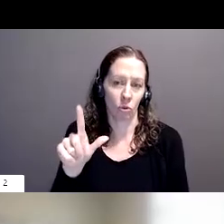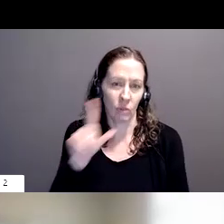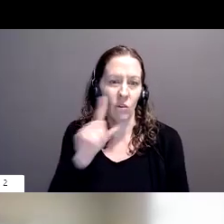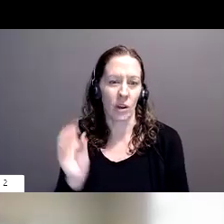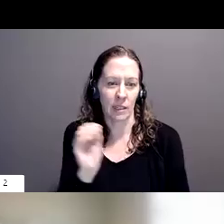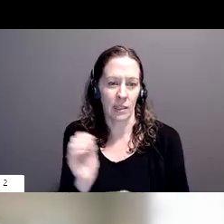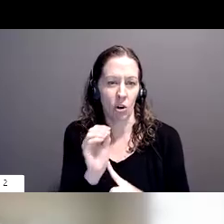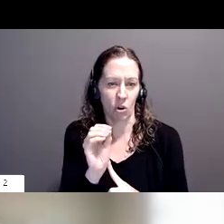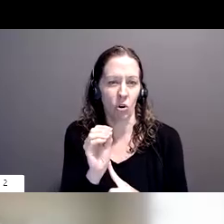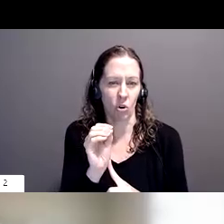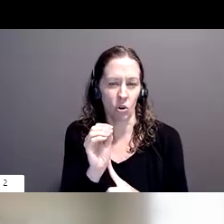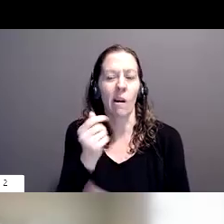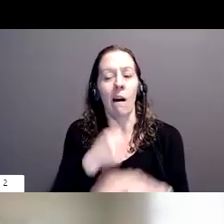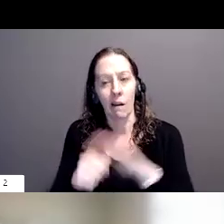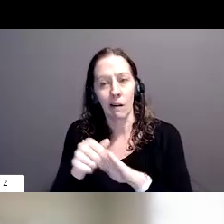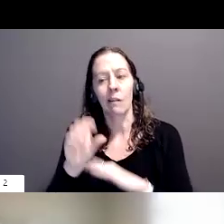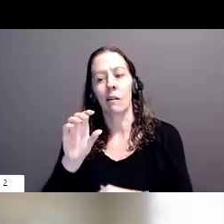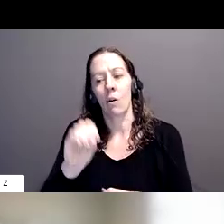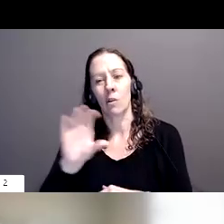under the Office of the Chief Coroner.